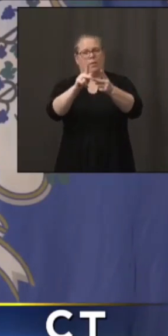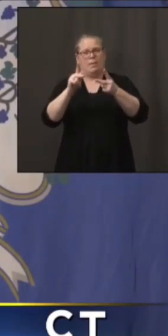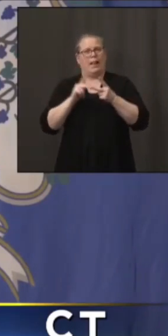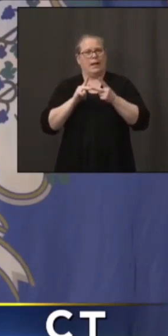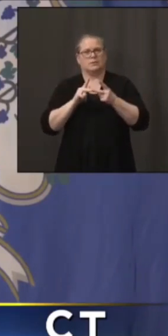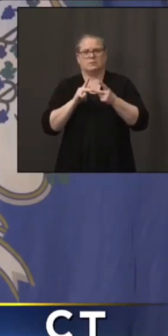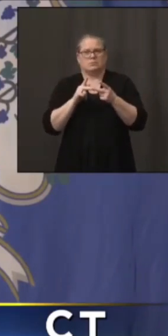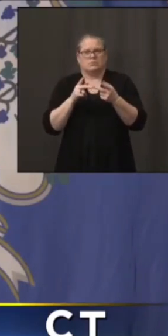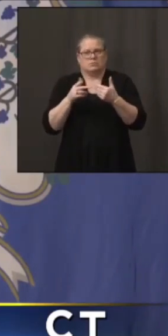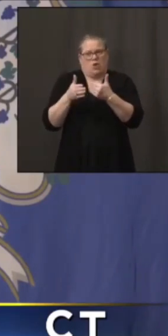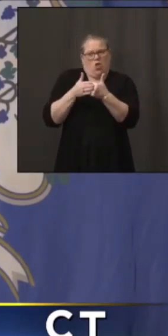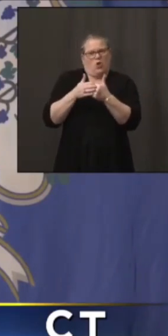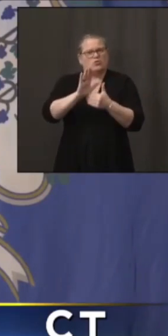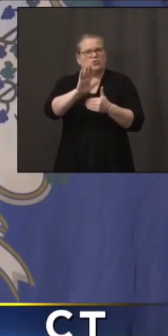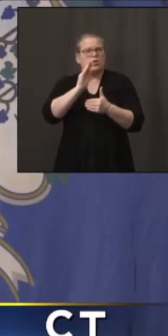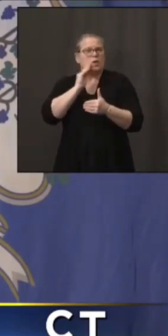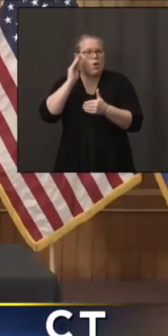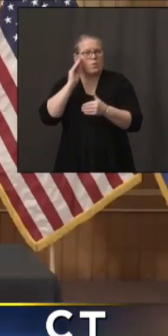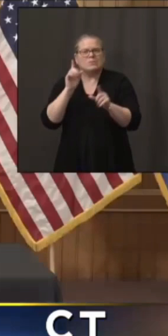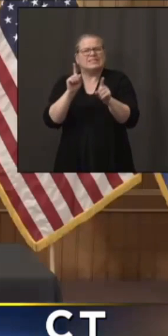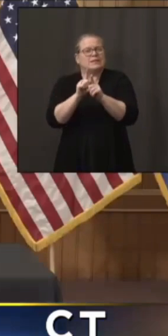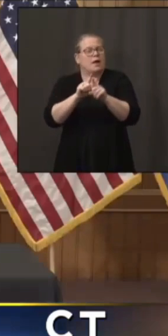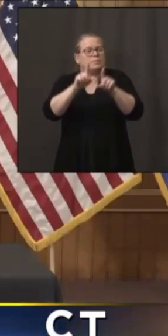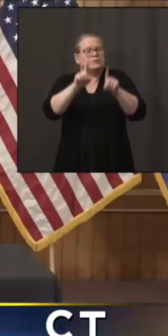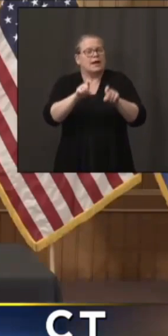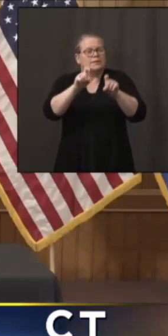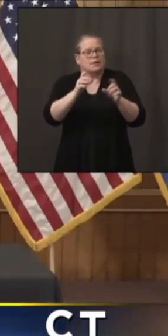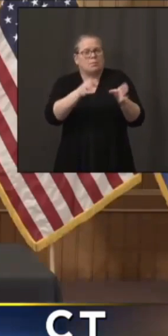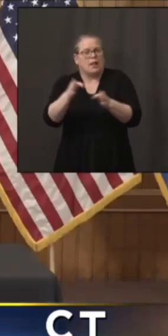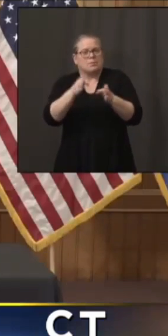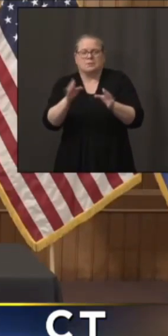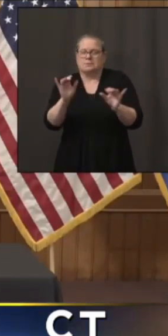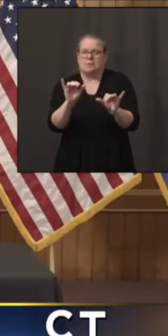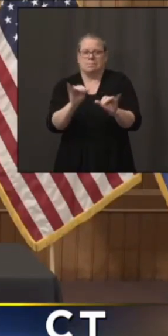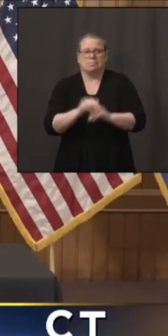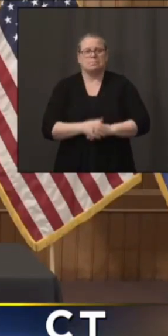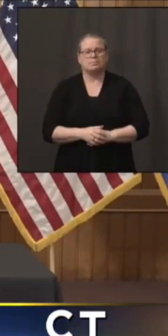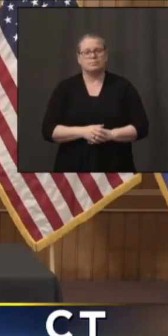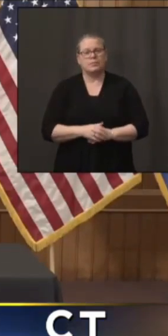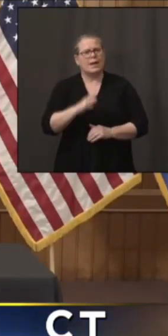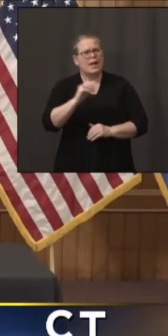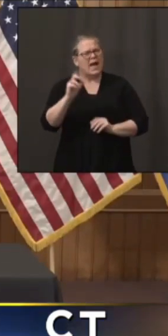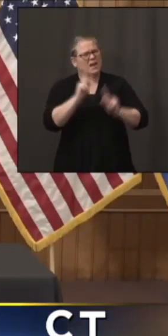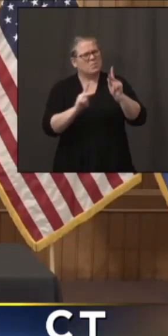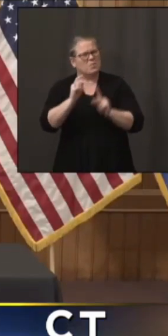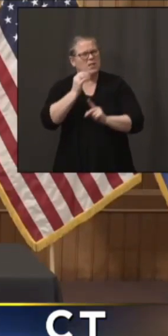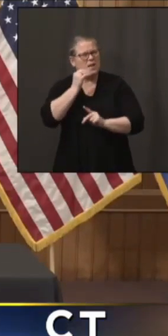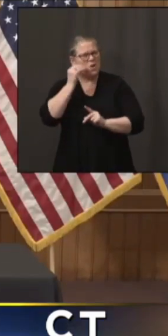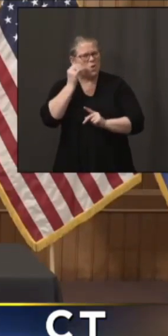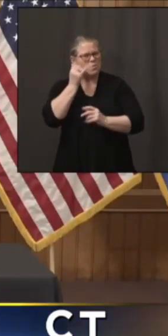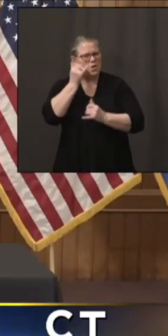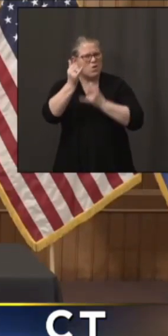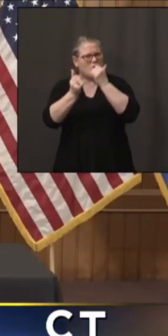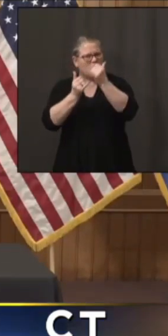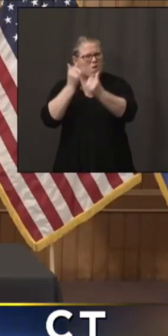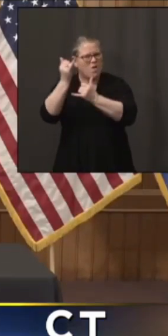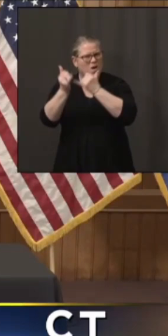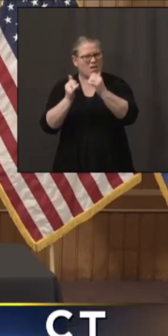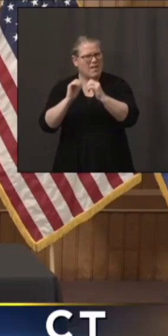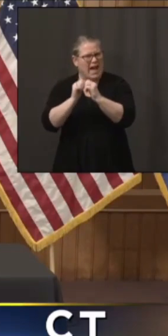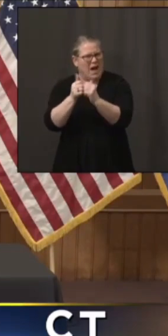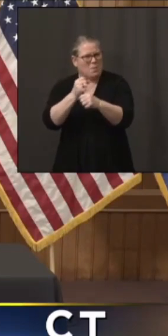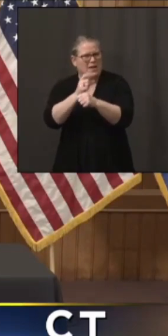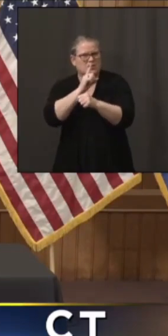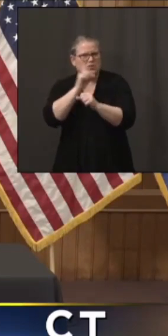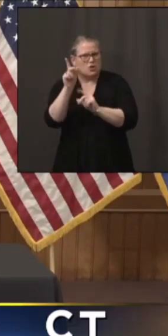testing. And the part about people being called at home, I'm just wondering, like, how do you make sure that people